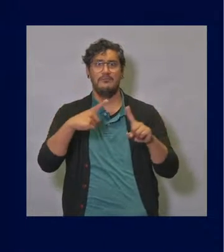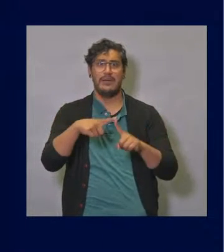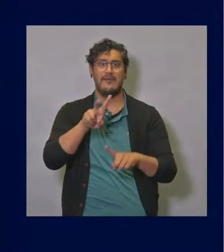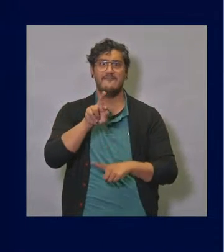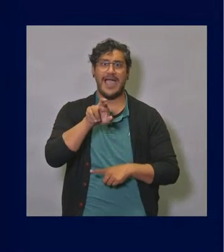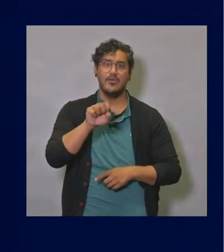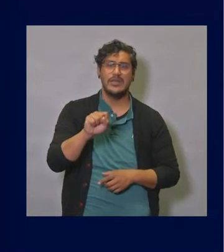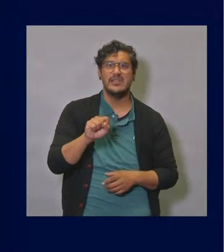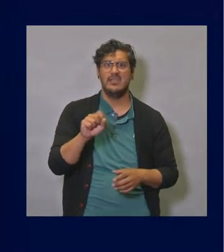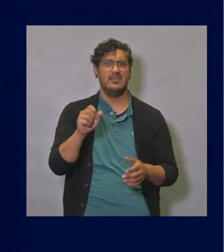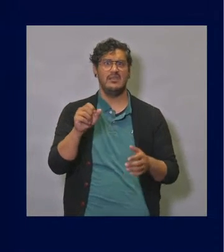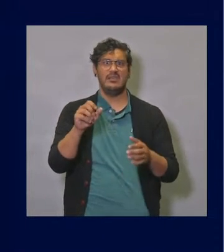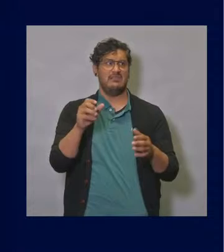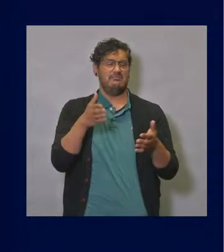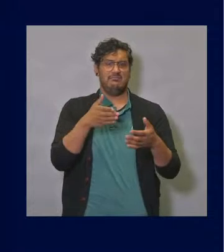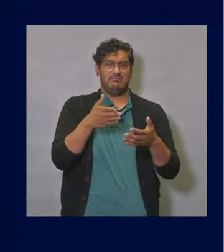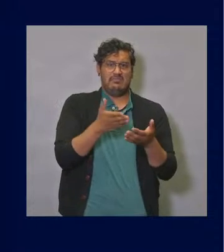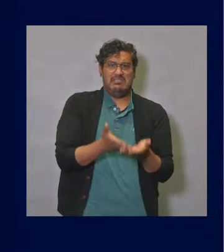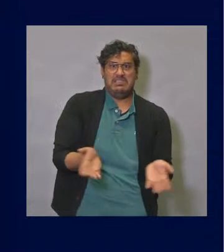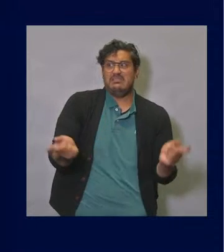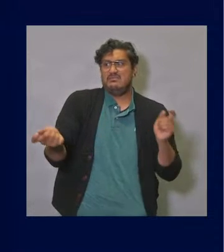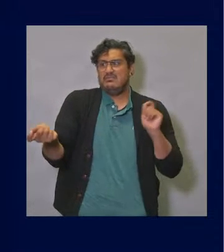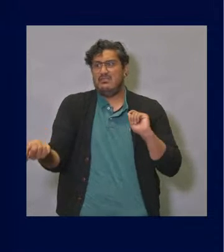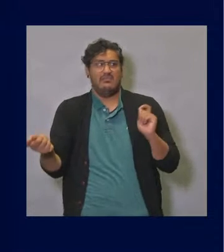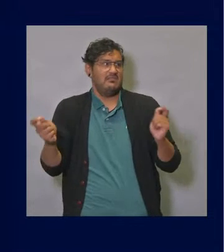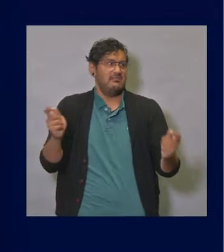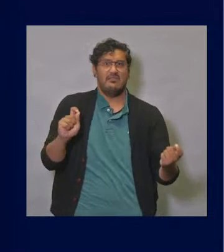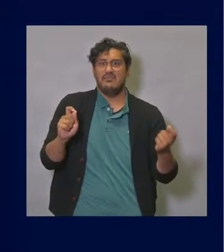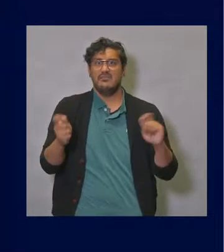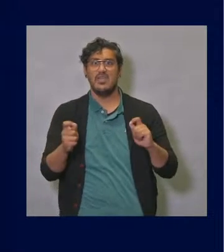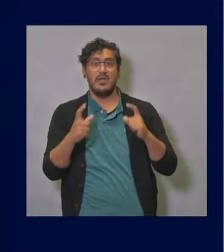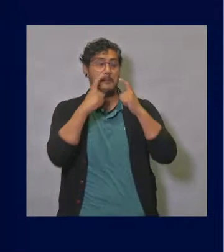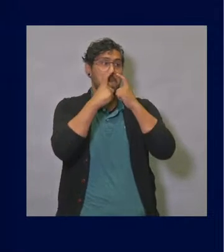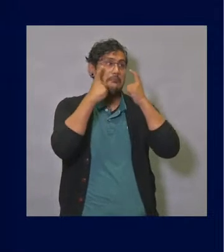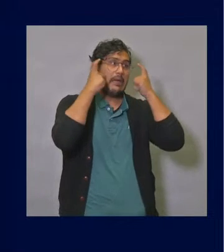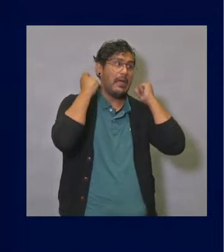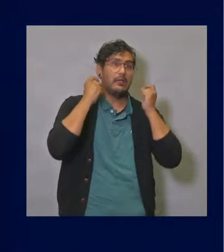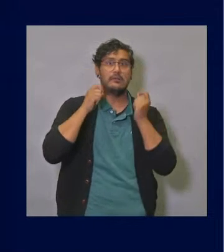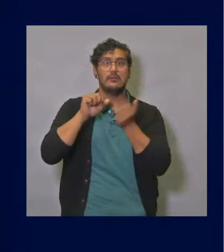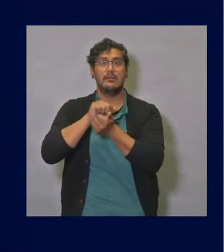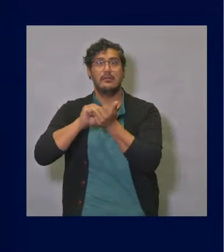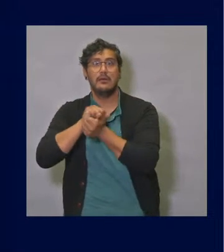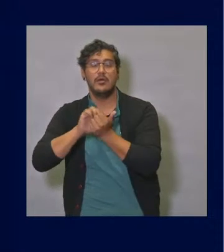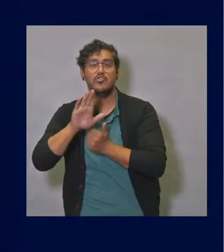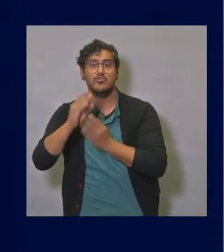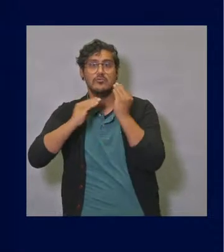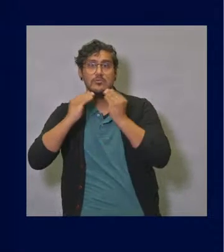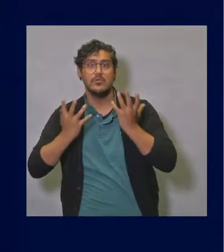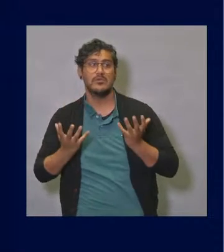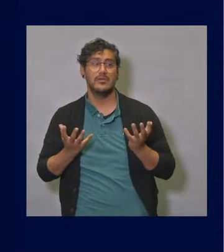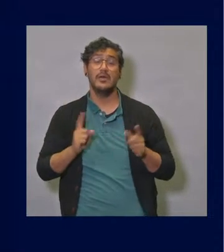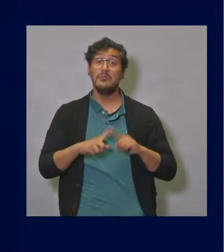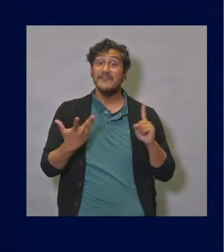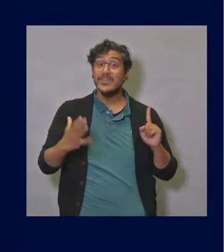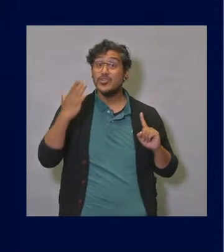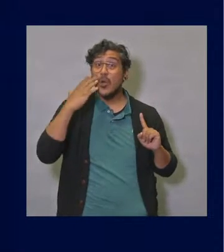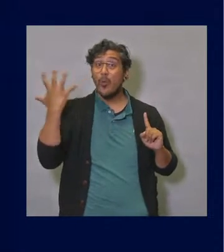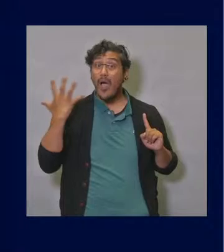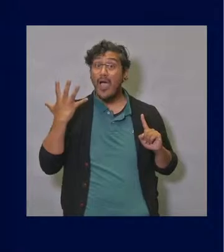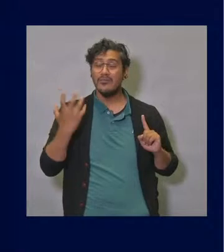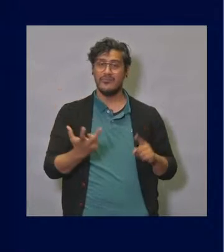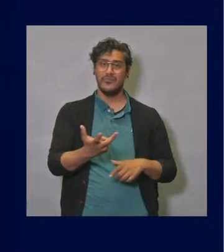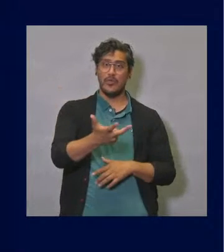about everything, from masks to wiping down groceries, we do know that the 3 vaccines we're using are very